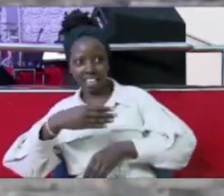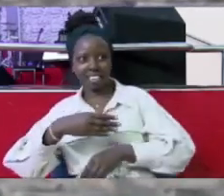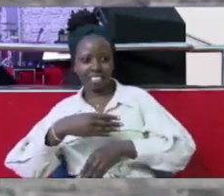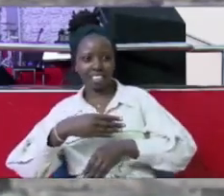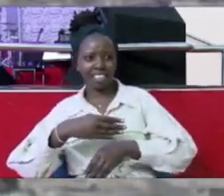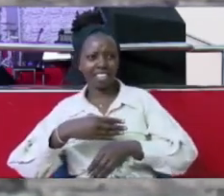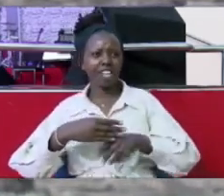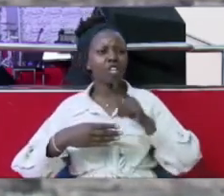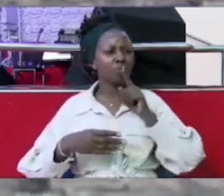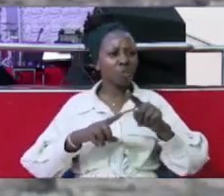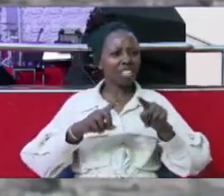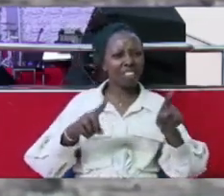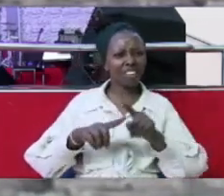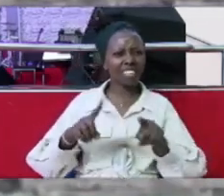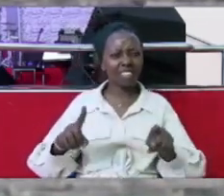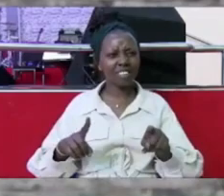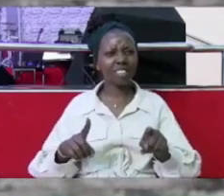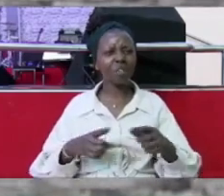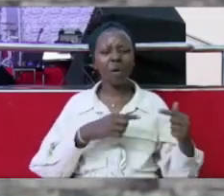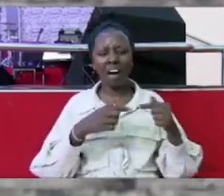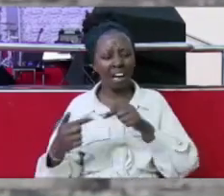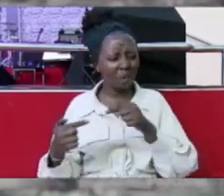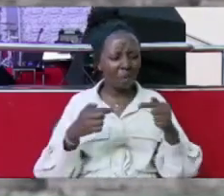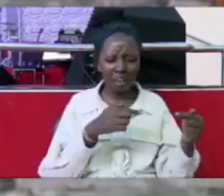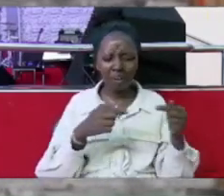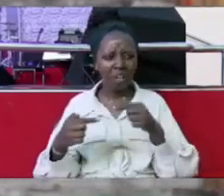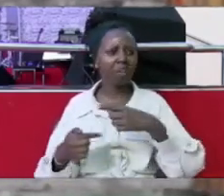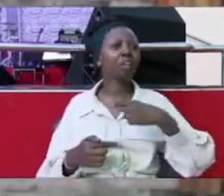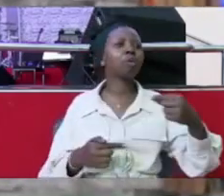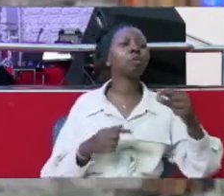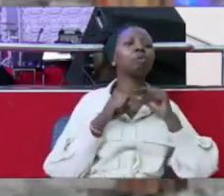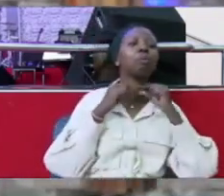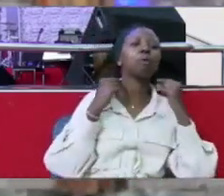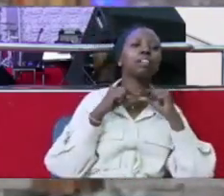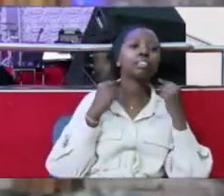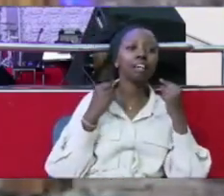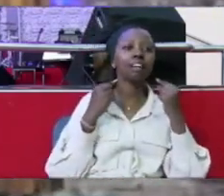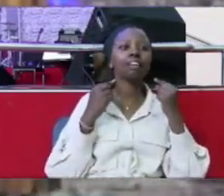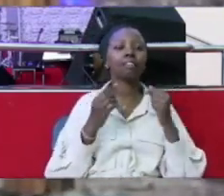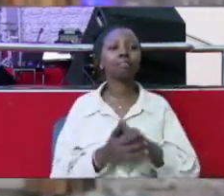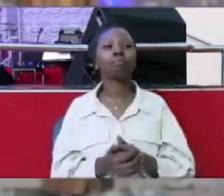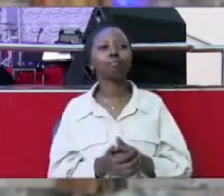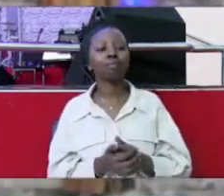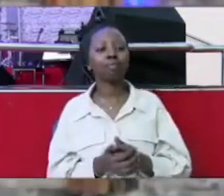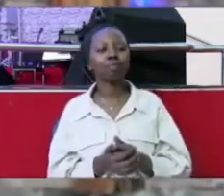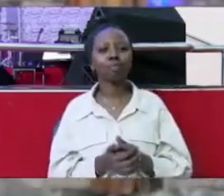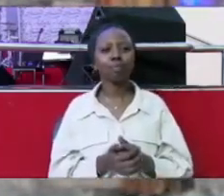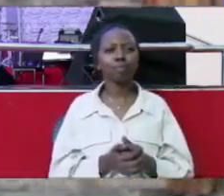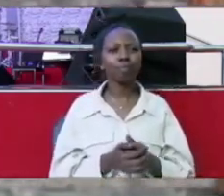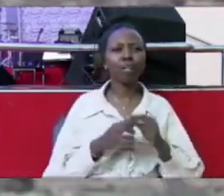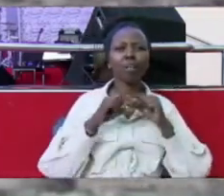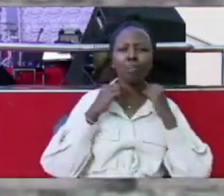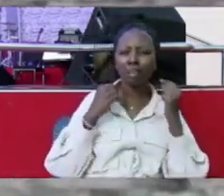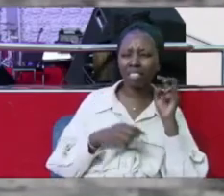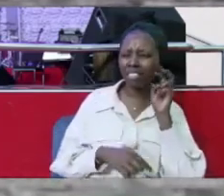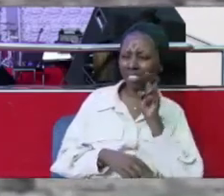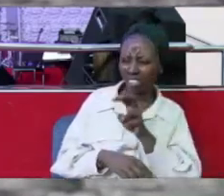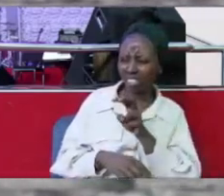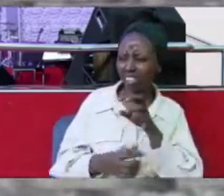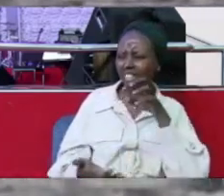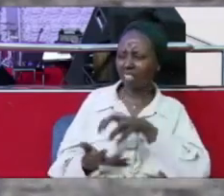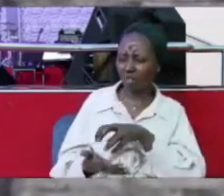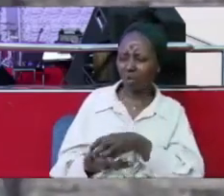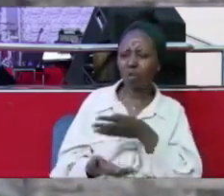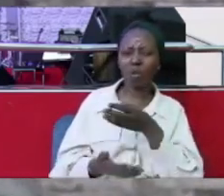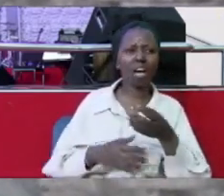difference went so much until they went to their pastor. Walikuwa wakazozana sana hadi wakaendea kwa mchungaji wao. When the pastor noticed that was the issue.